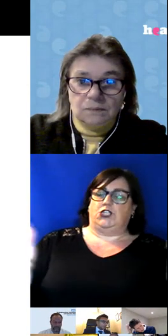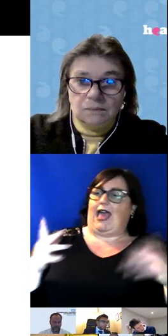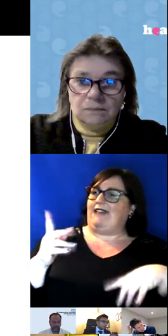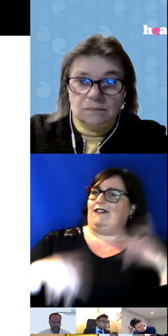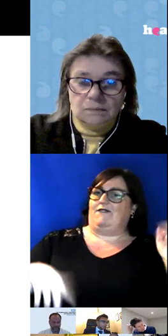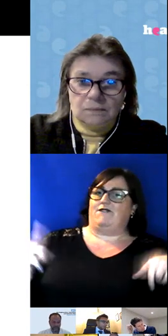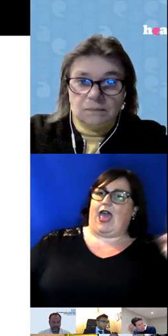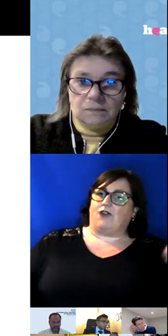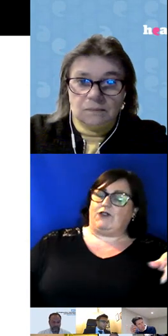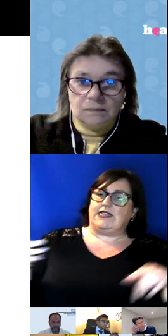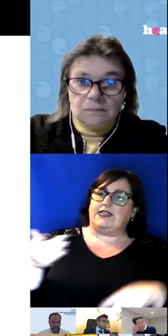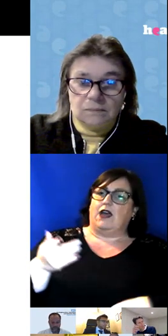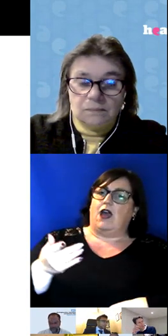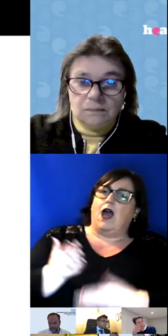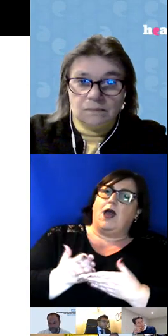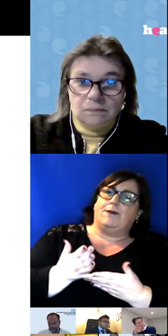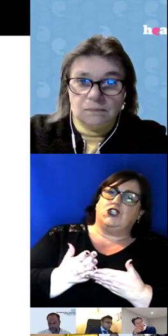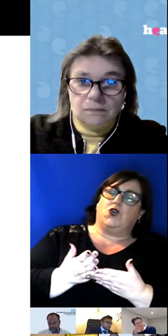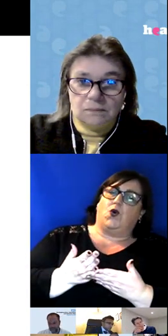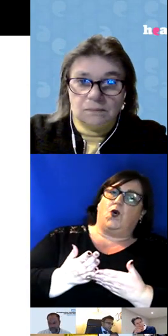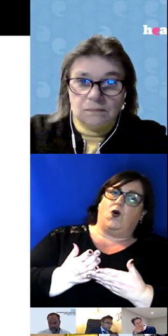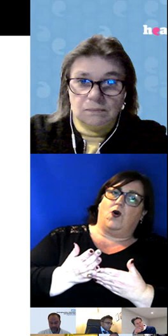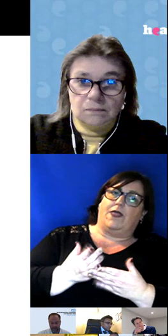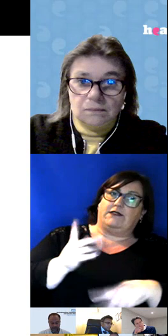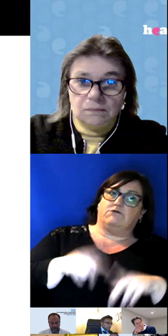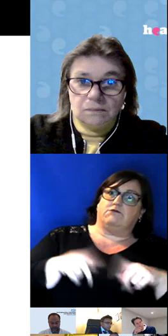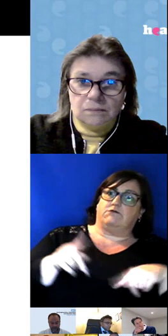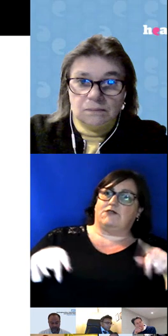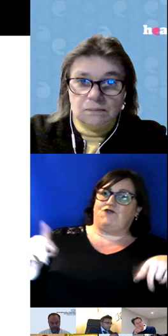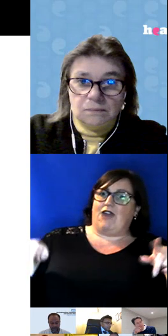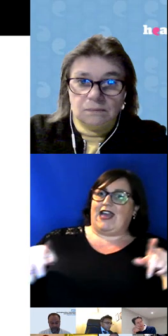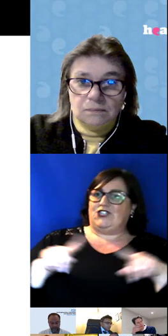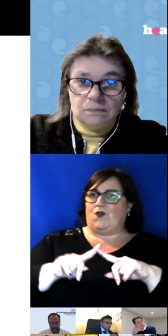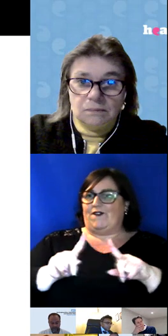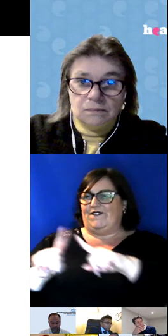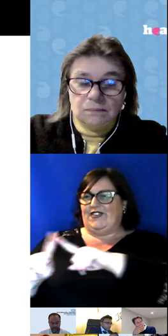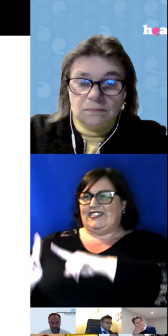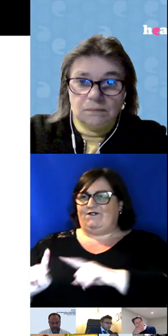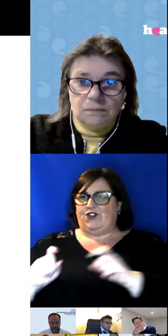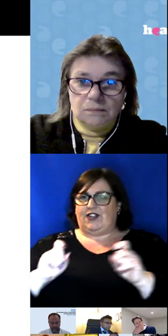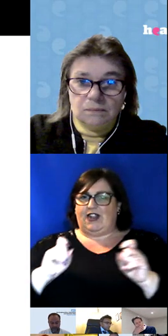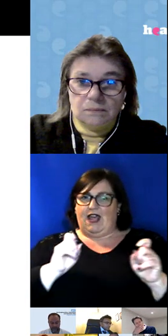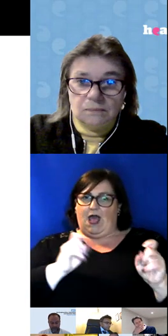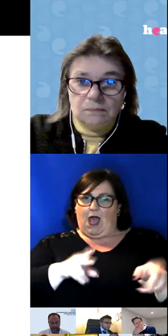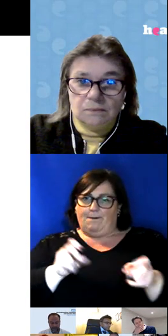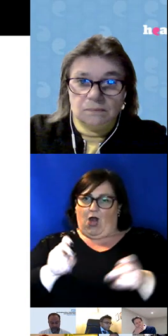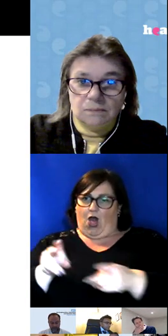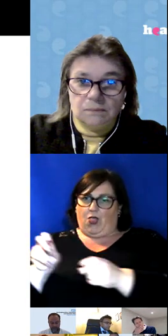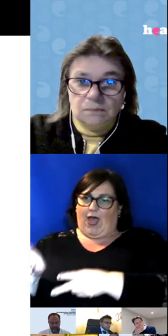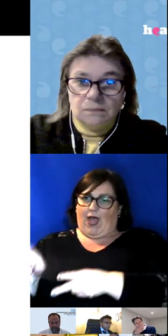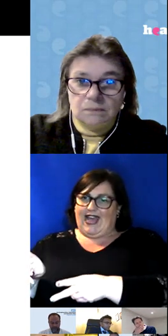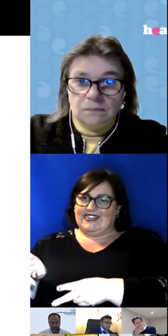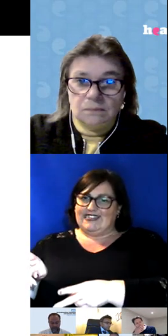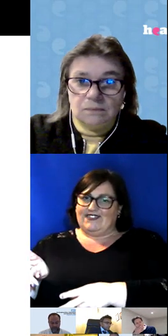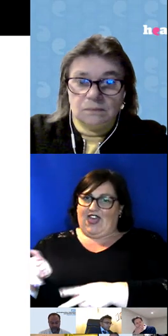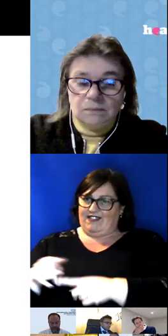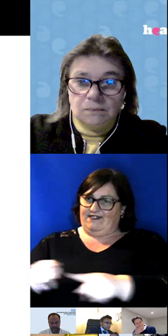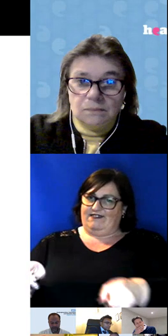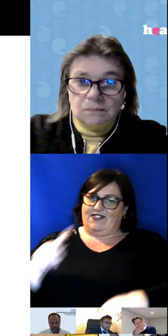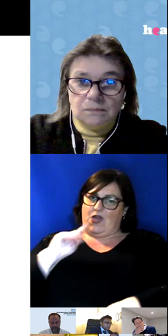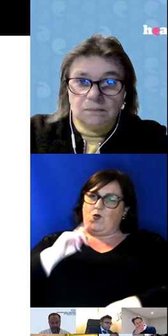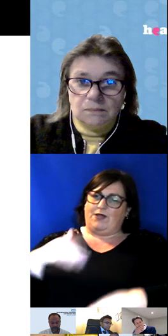I'm sure that there's a whole range of different pathways in which the voluntary sector will be involved in how we